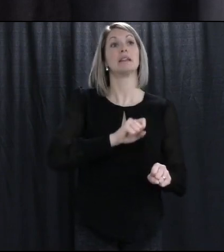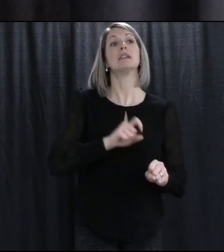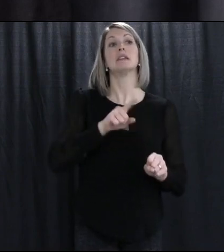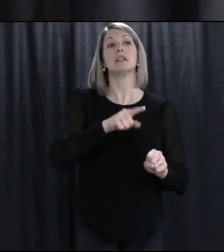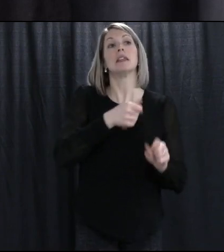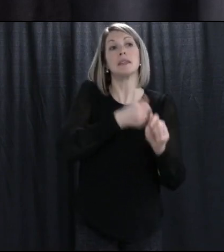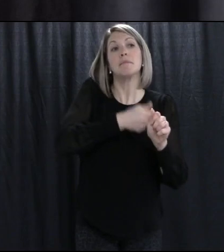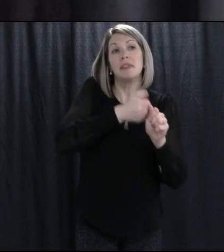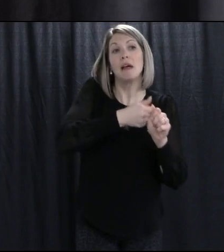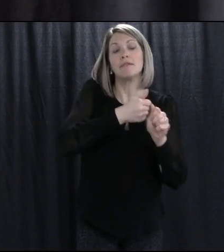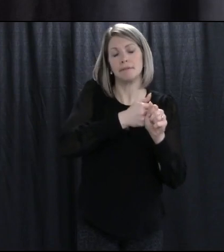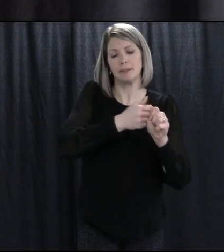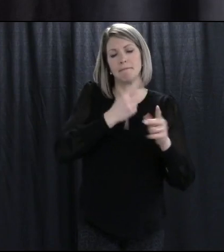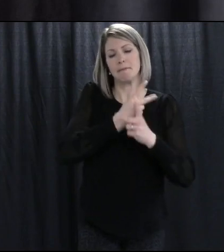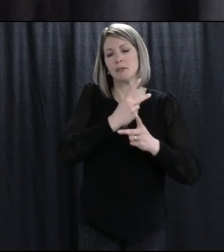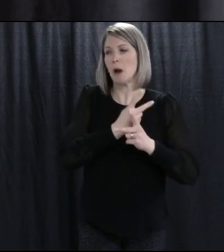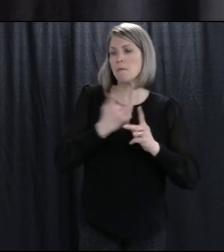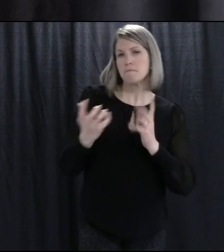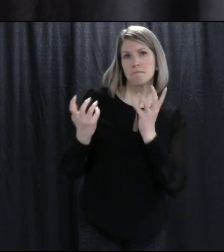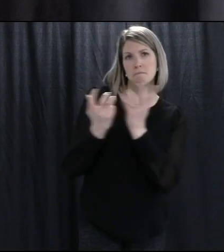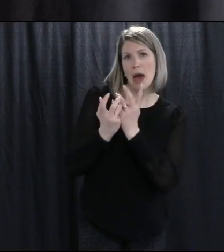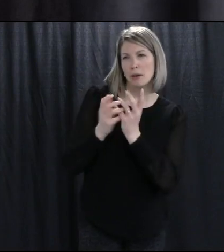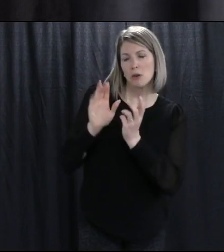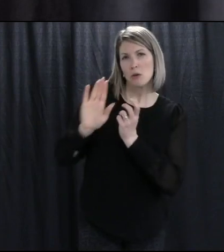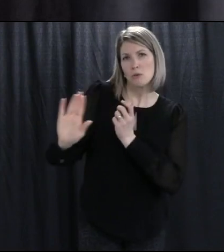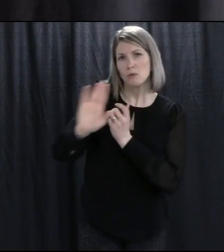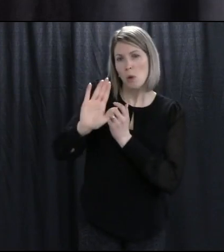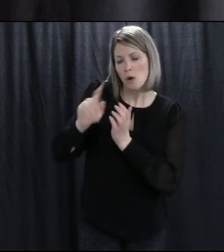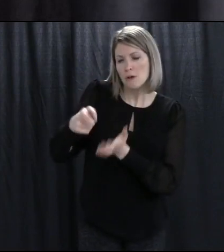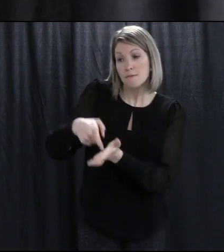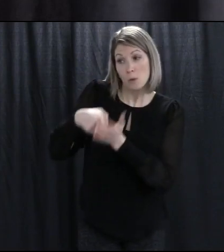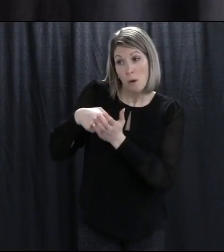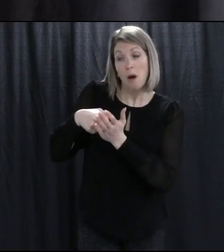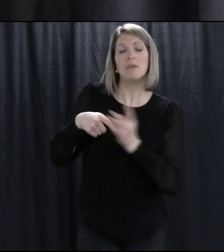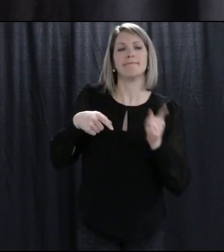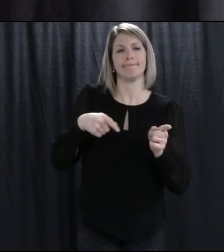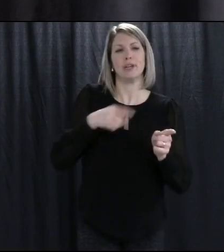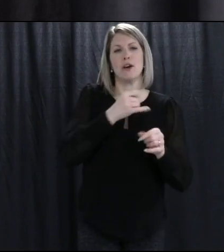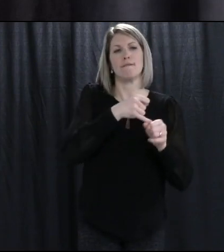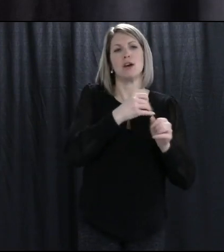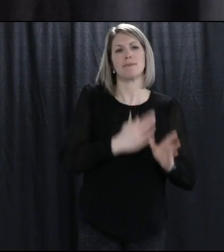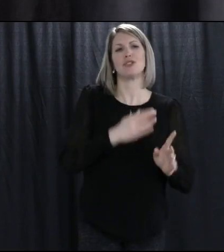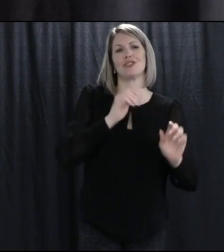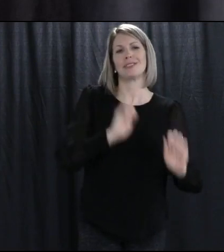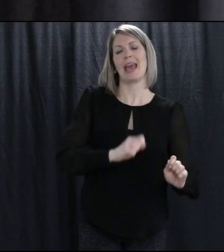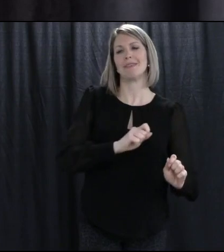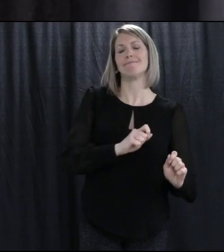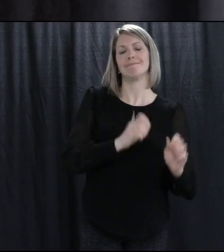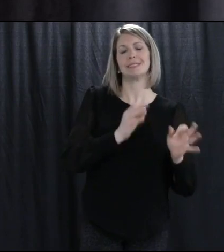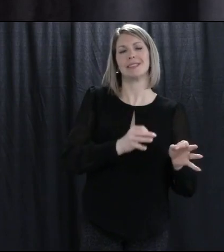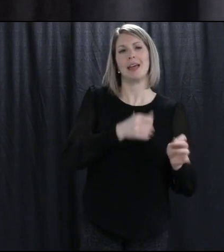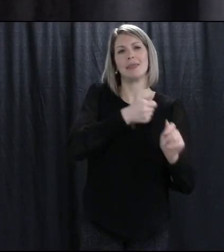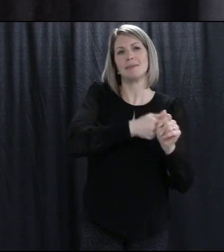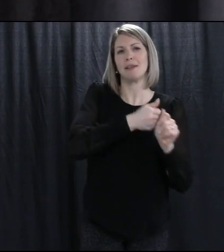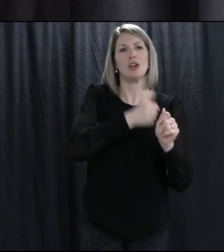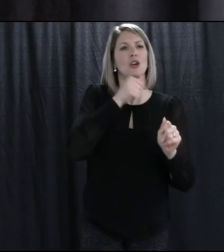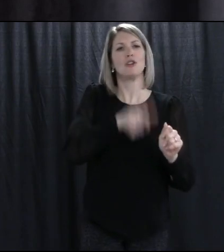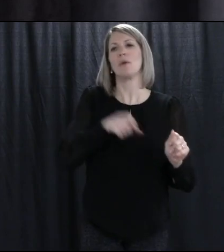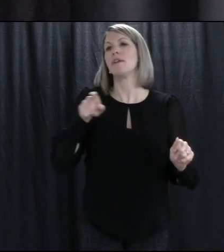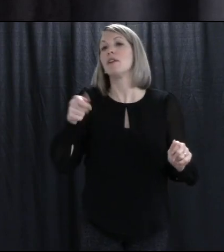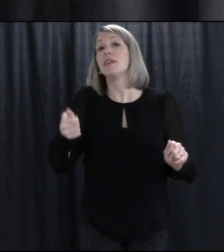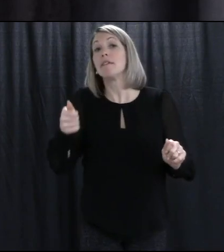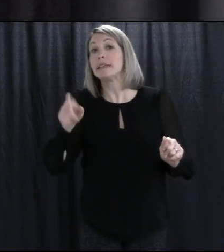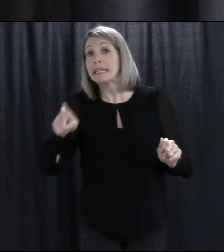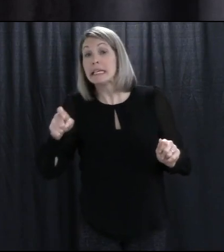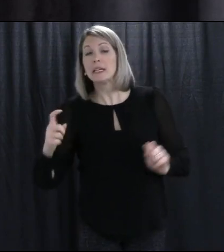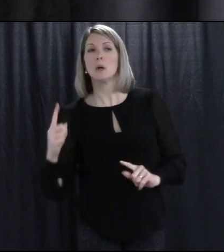physicians' or nurse practitioners' offices to get their prescriptions refilled. So this again will increase availability of physicians for those